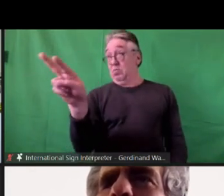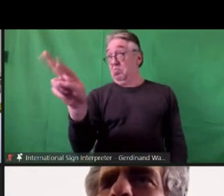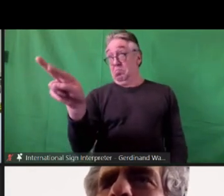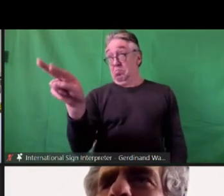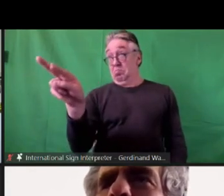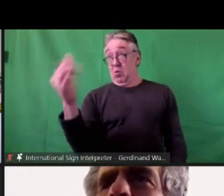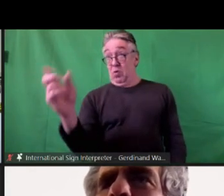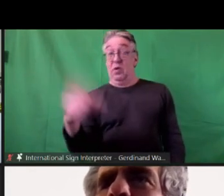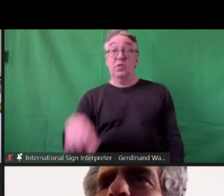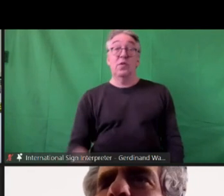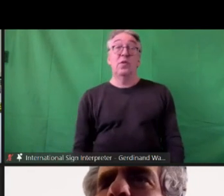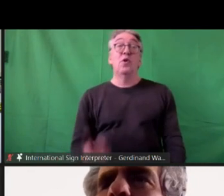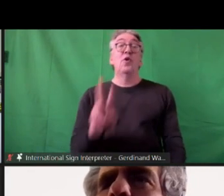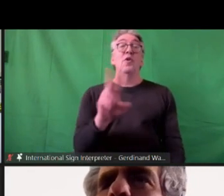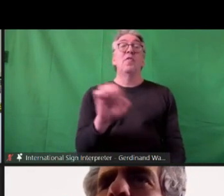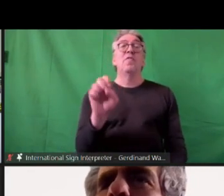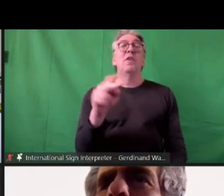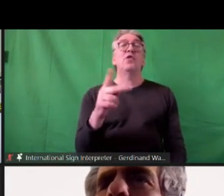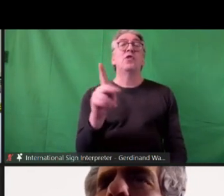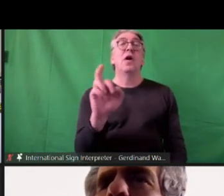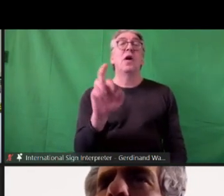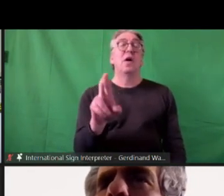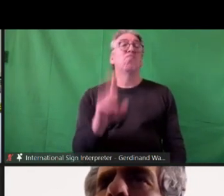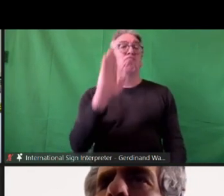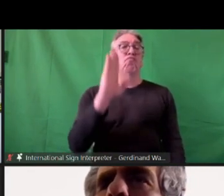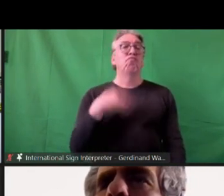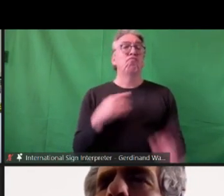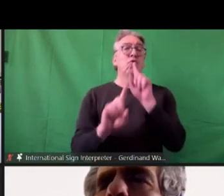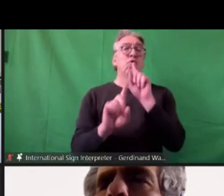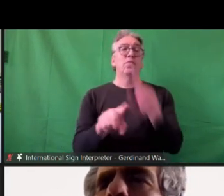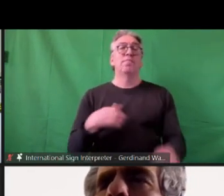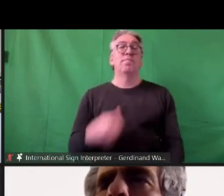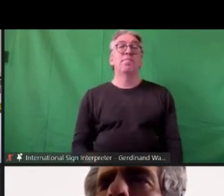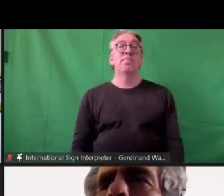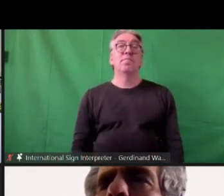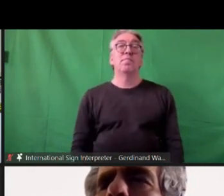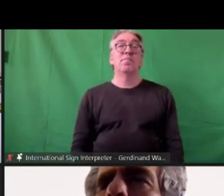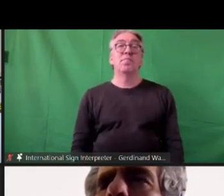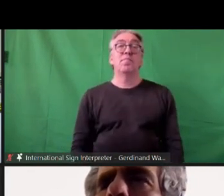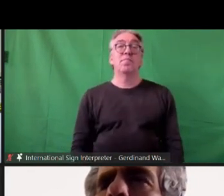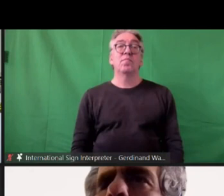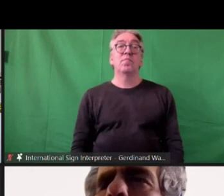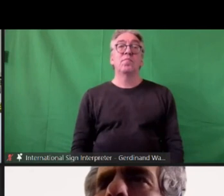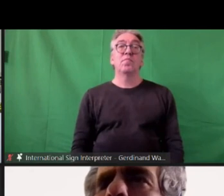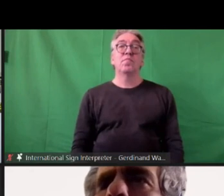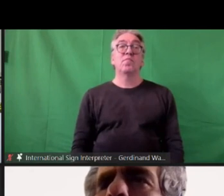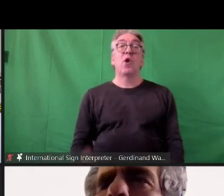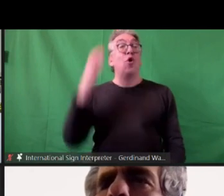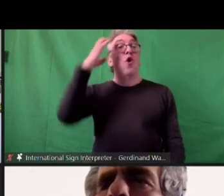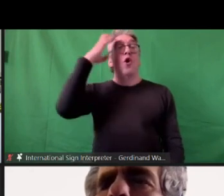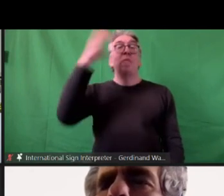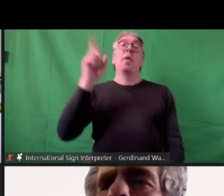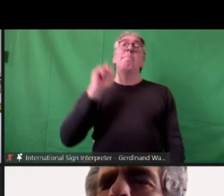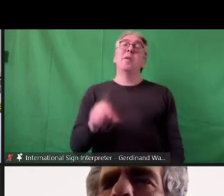I think I'm just responding, like, you know, government need to give some subsidy. If they get